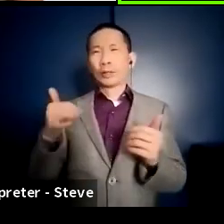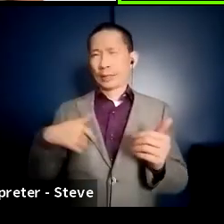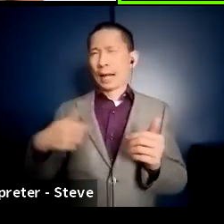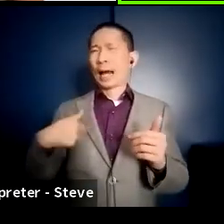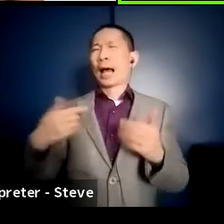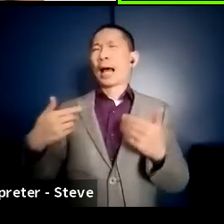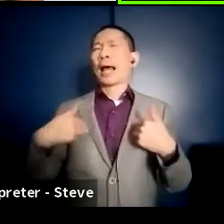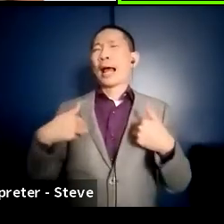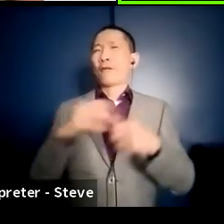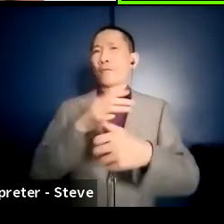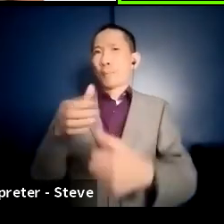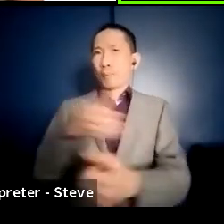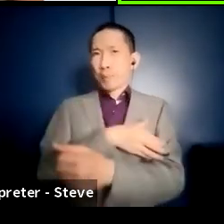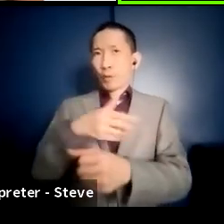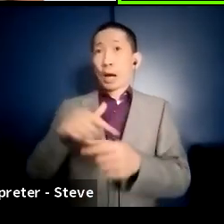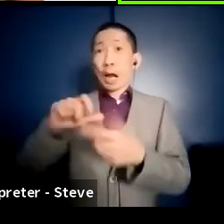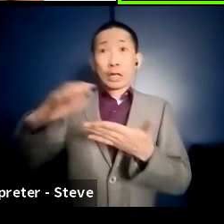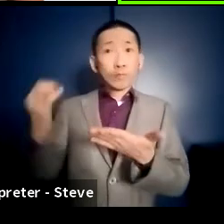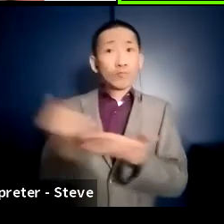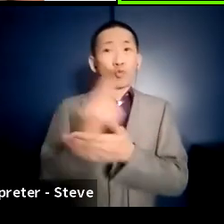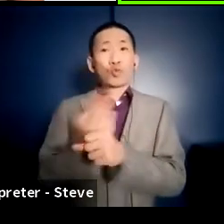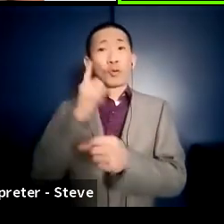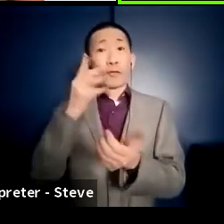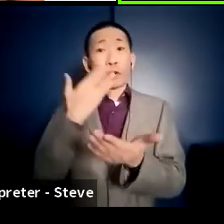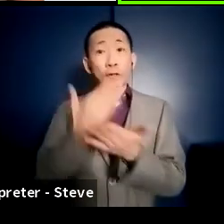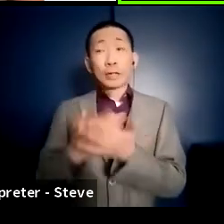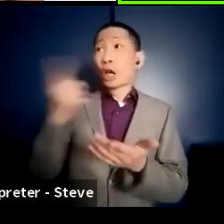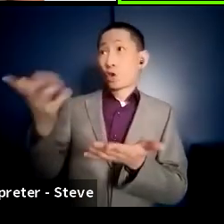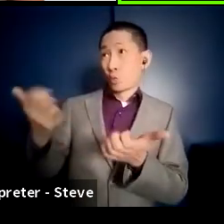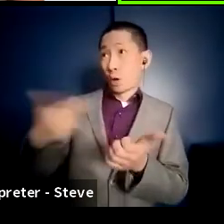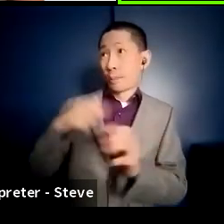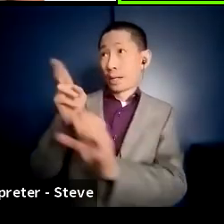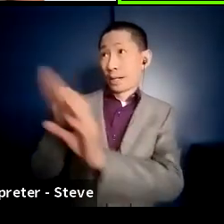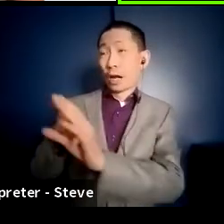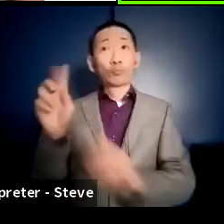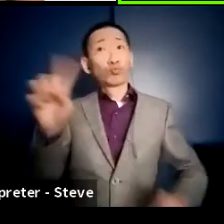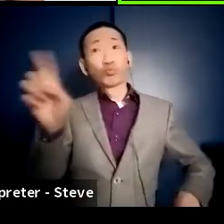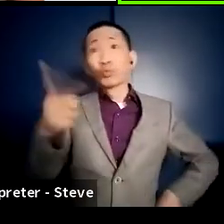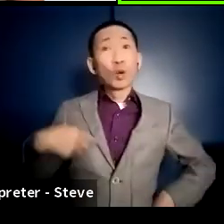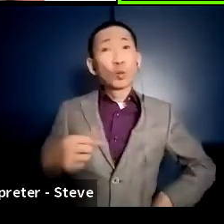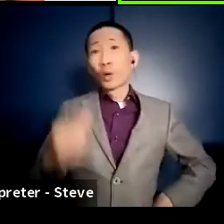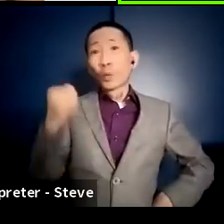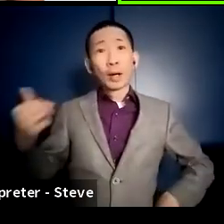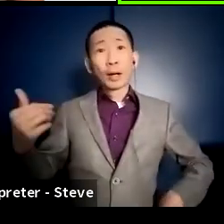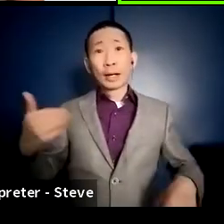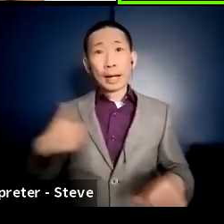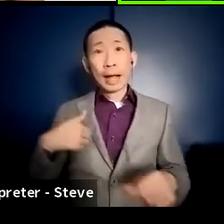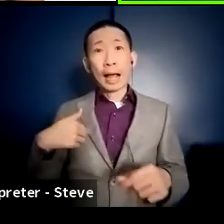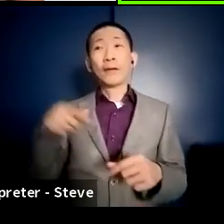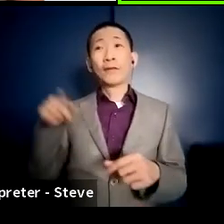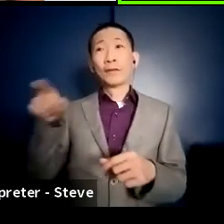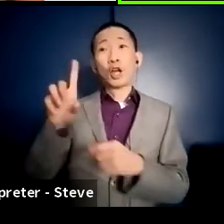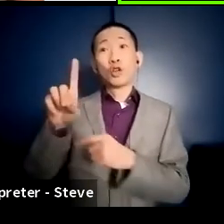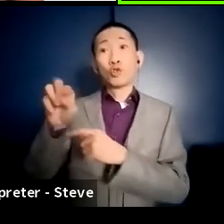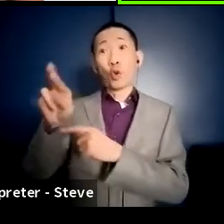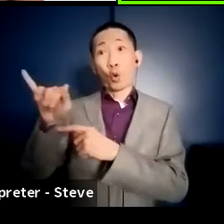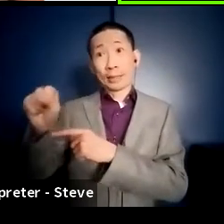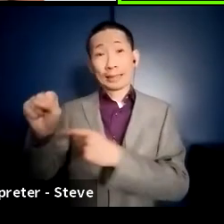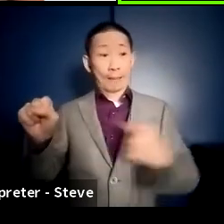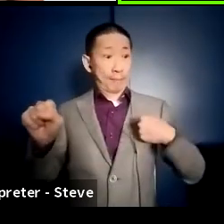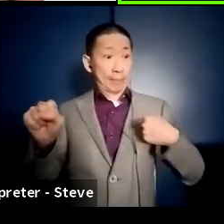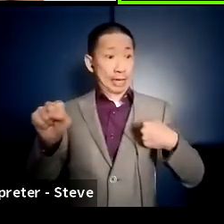that I was then able to weaponize for good to say, you want me, we ain't gonna have Doris. It's me or Doris, you choose. And then we